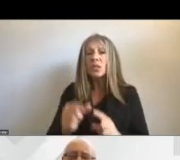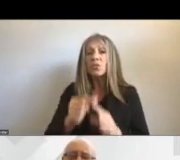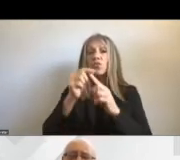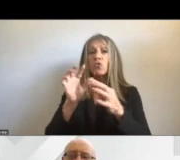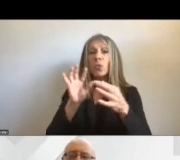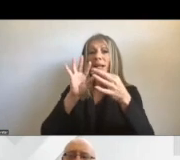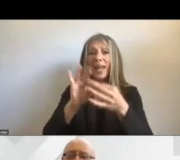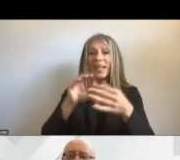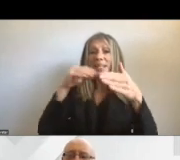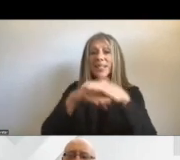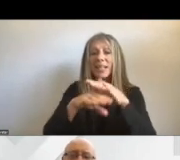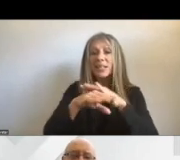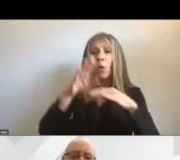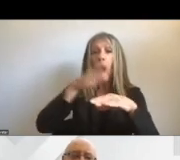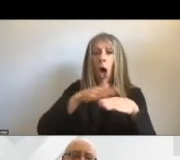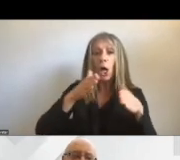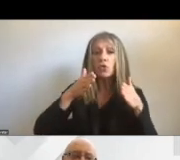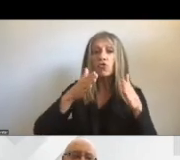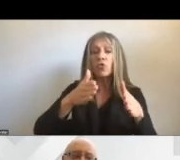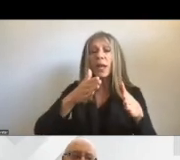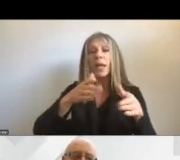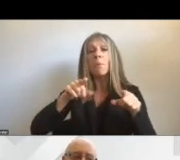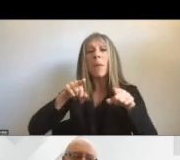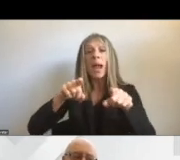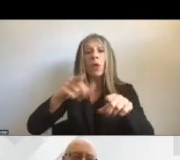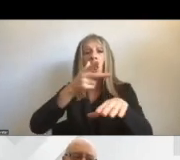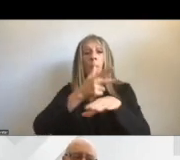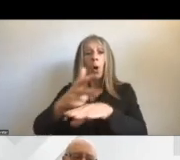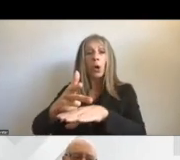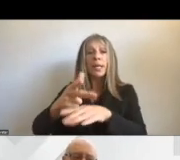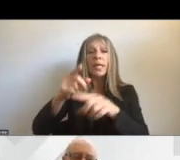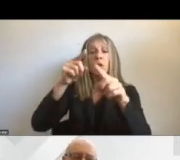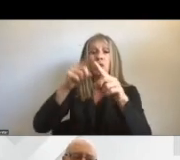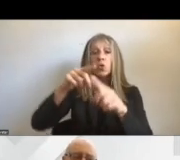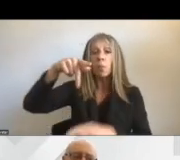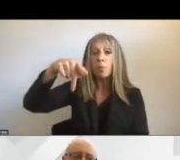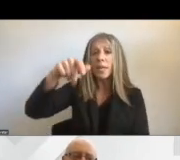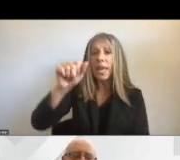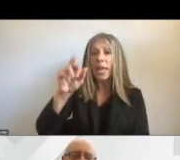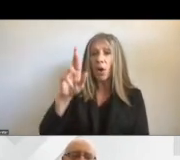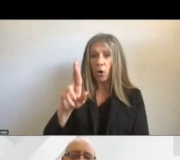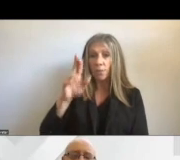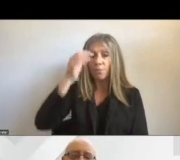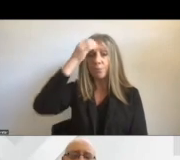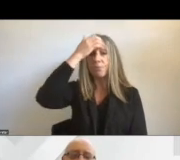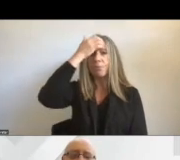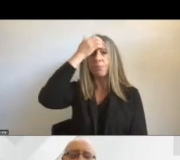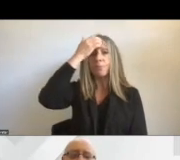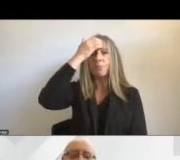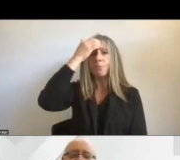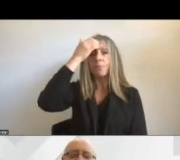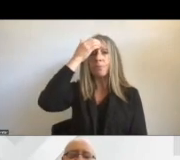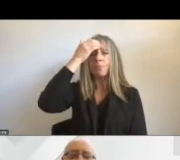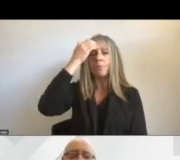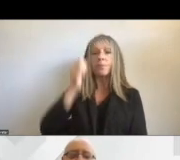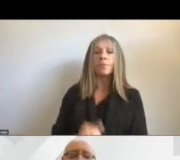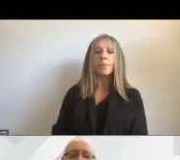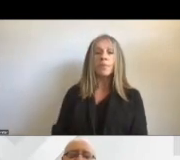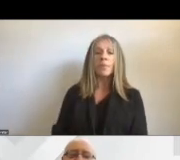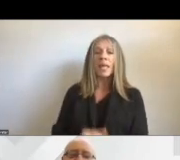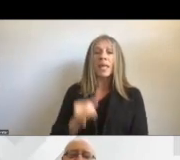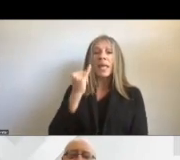Now, the common requirements between these two, either a rail platform or a